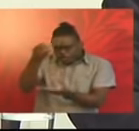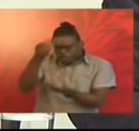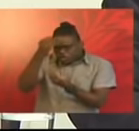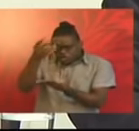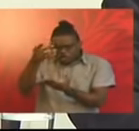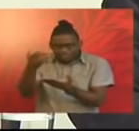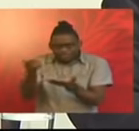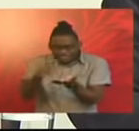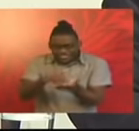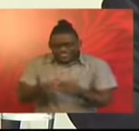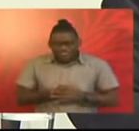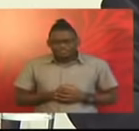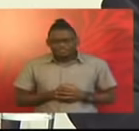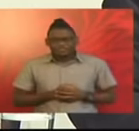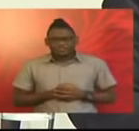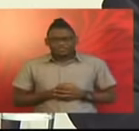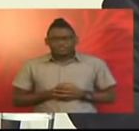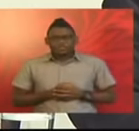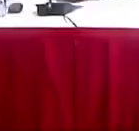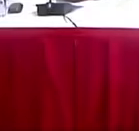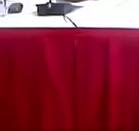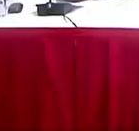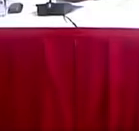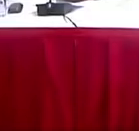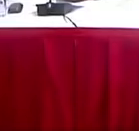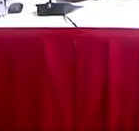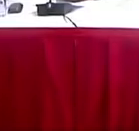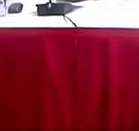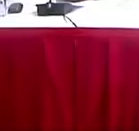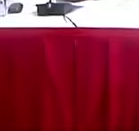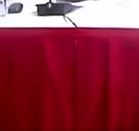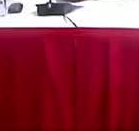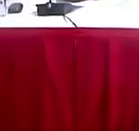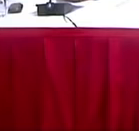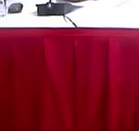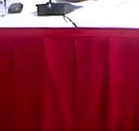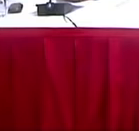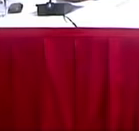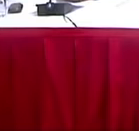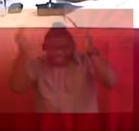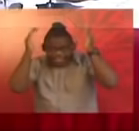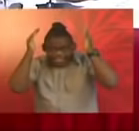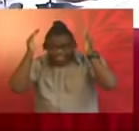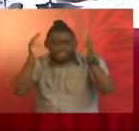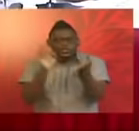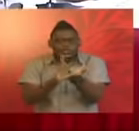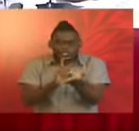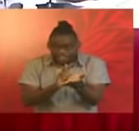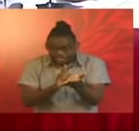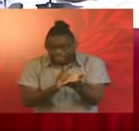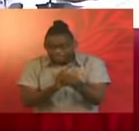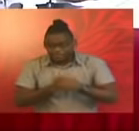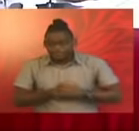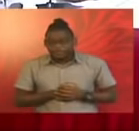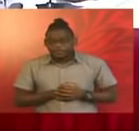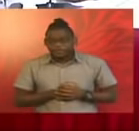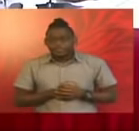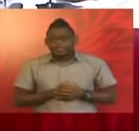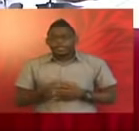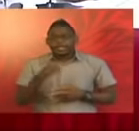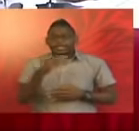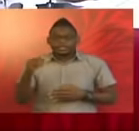Dr. Avery Hines, Technical Director, Epidemiology Division, Ministry of Health, Mr. Davlin Thomas, CEO of the